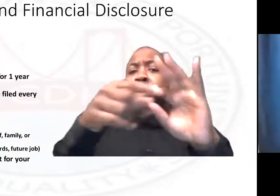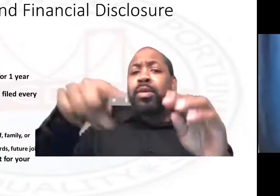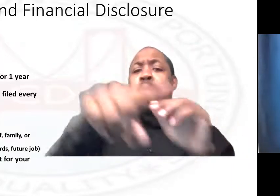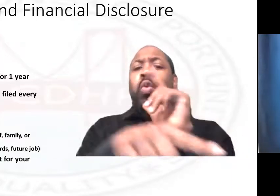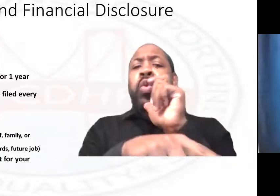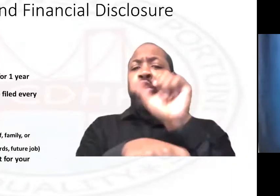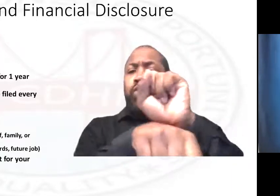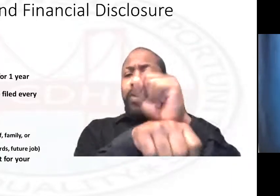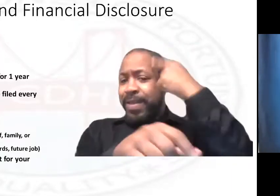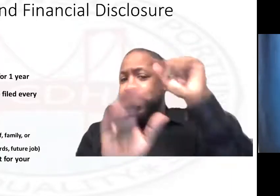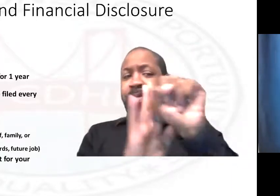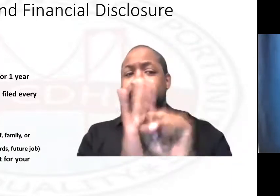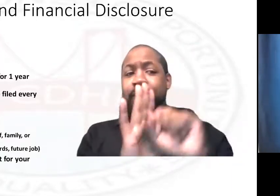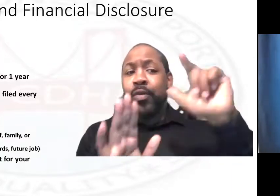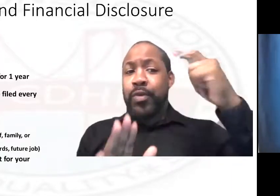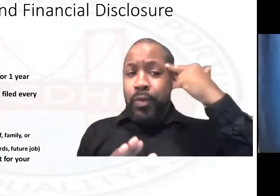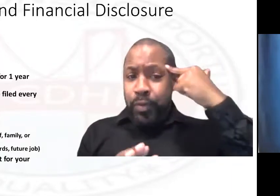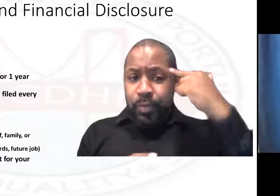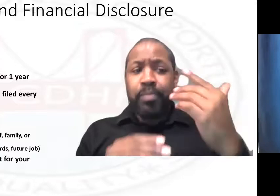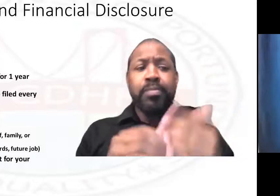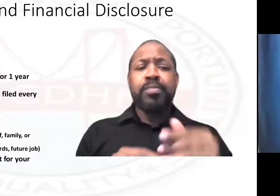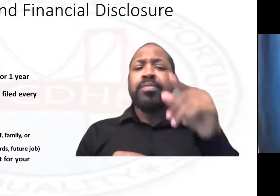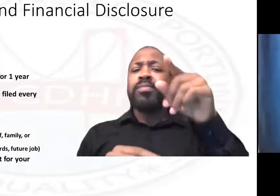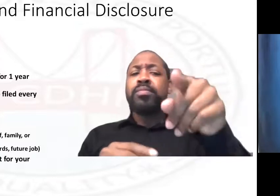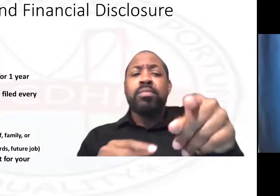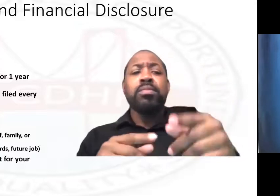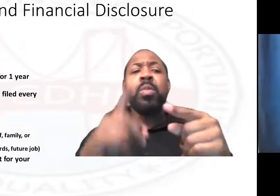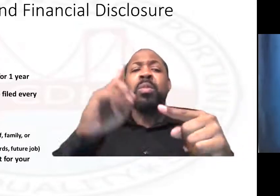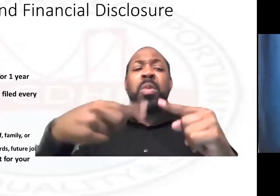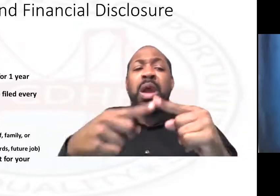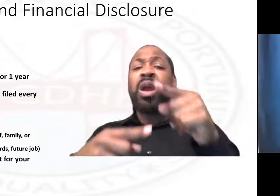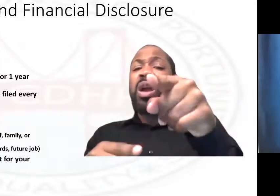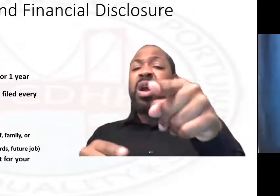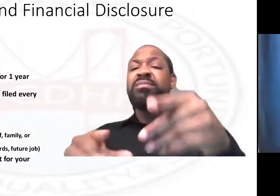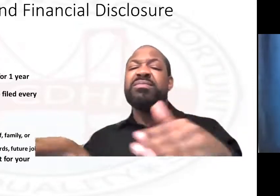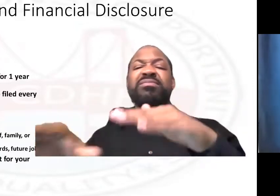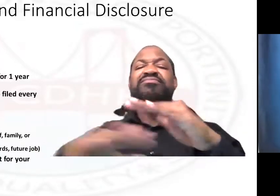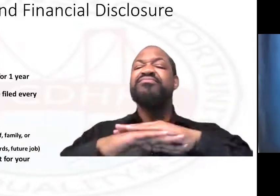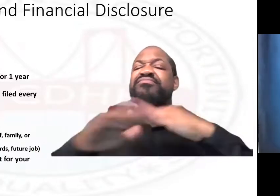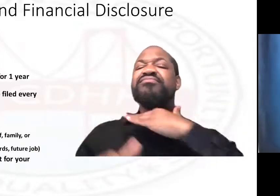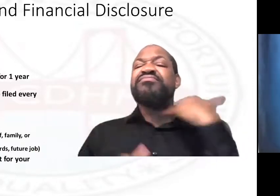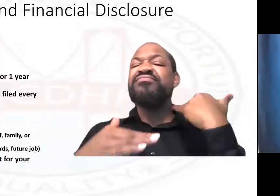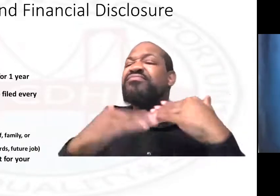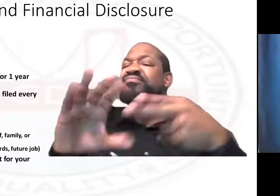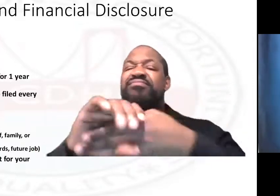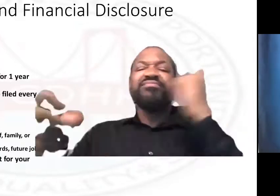your relatives and others who work for the state. So